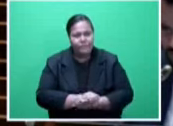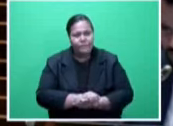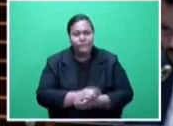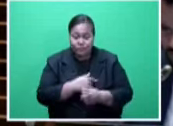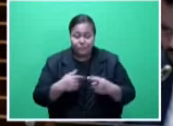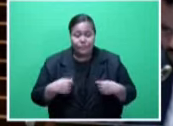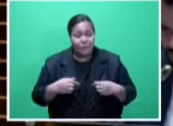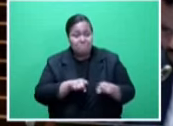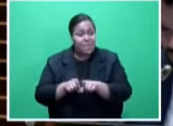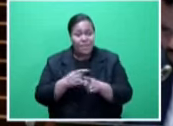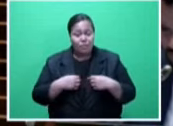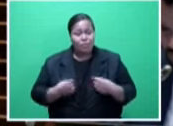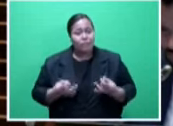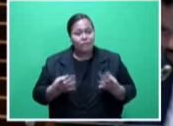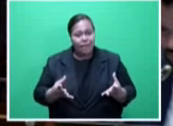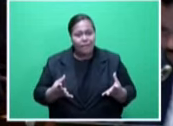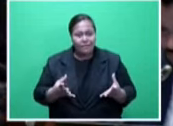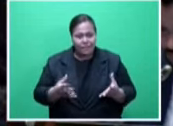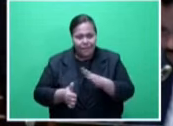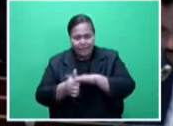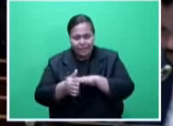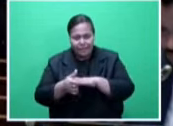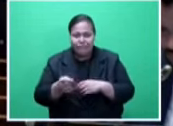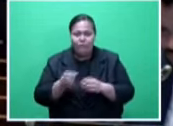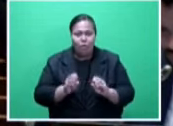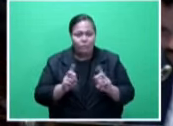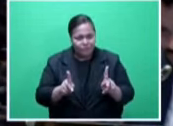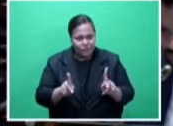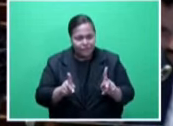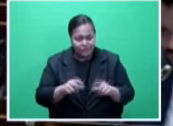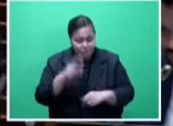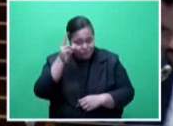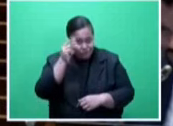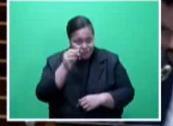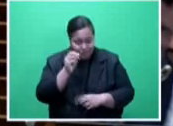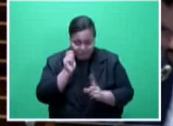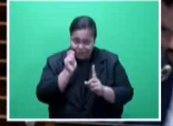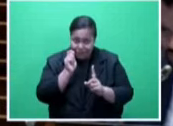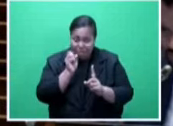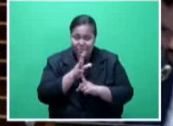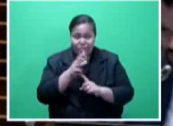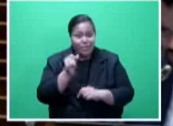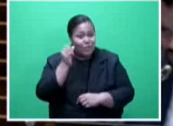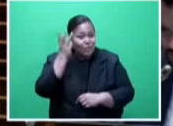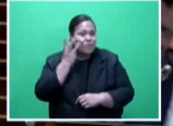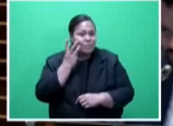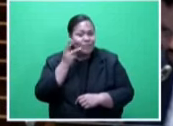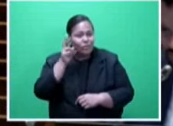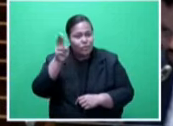providing market access and opportunity for ordinary Fijians, particularly women, and in the rural and